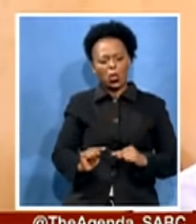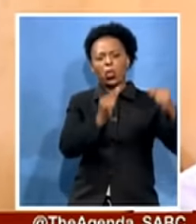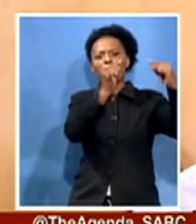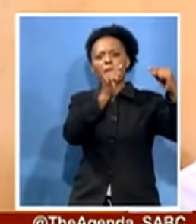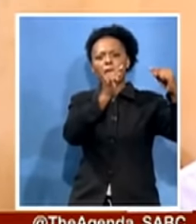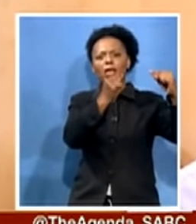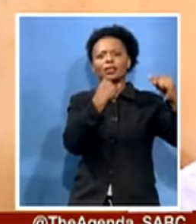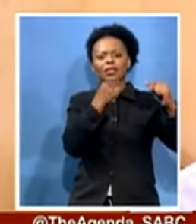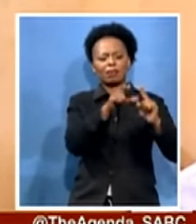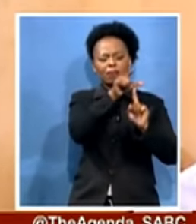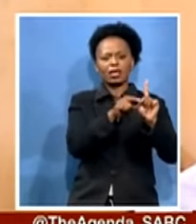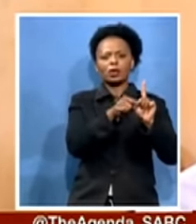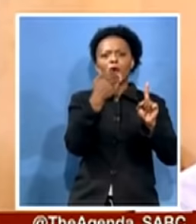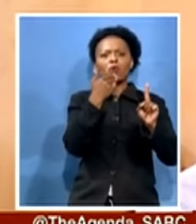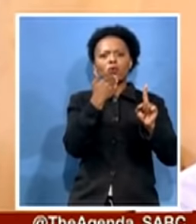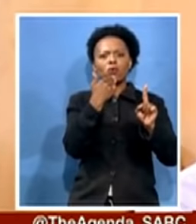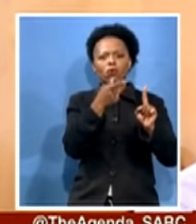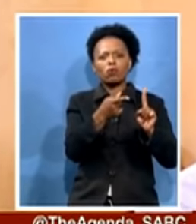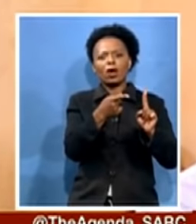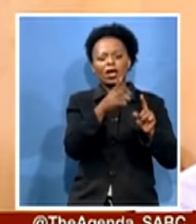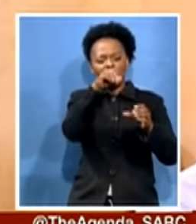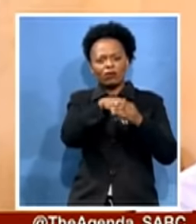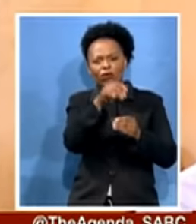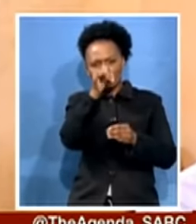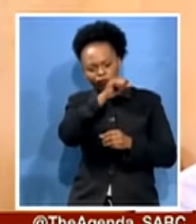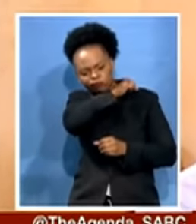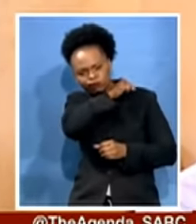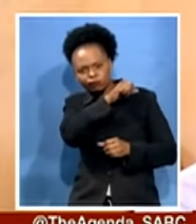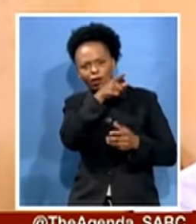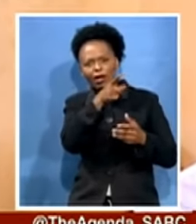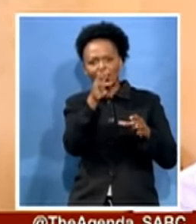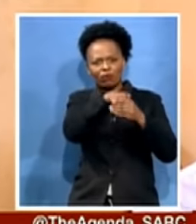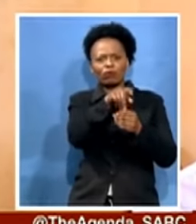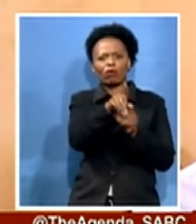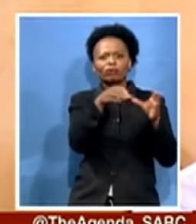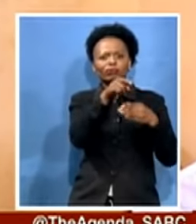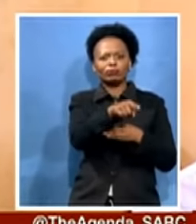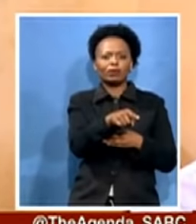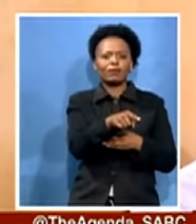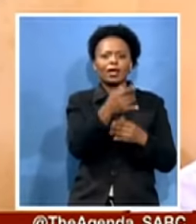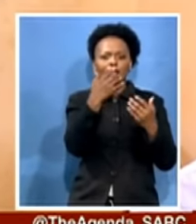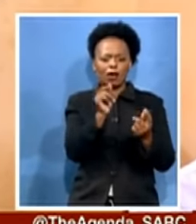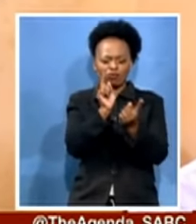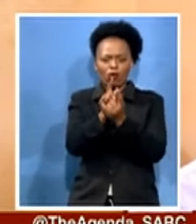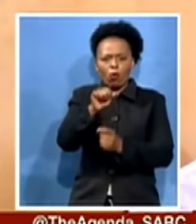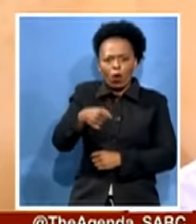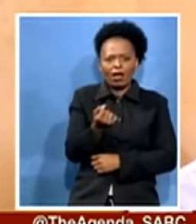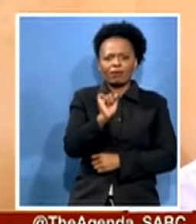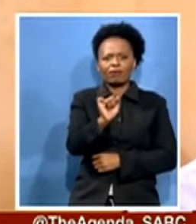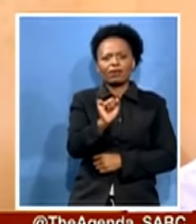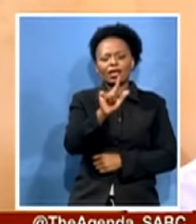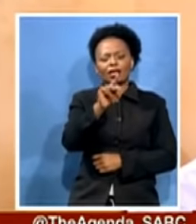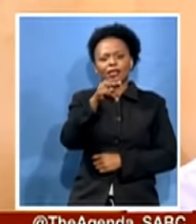burglary. But now we are here with the family who have spoken with the wife of Lindani Myeni, who told them